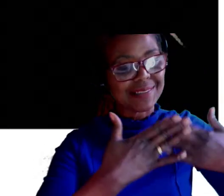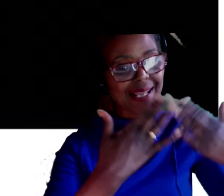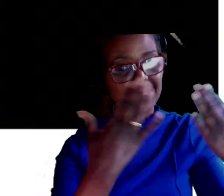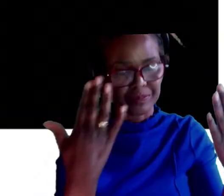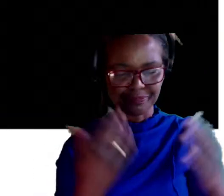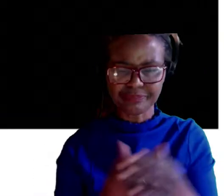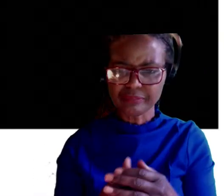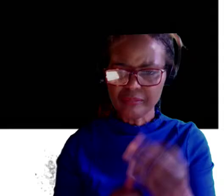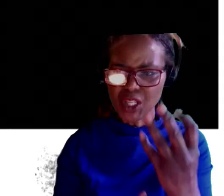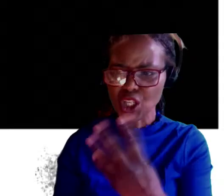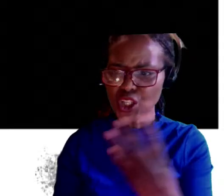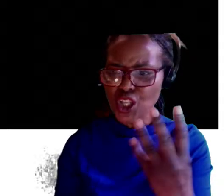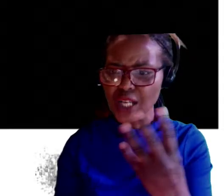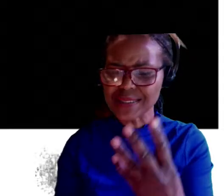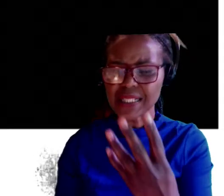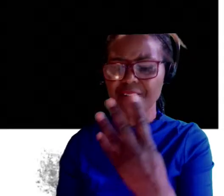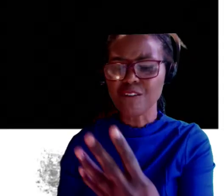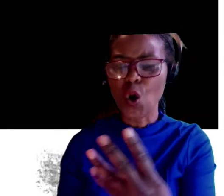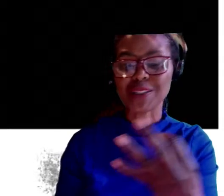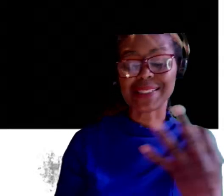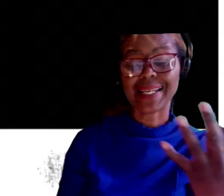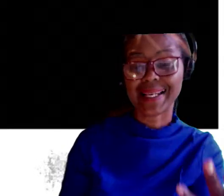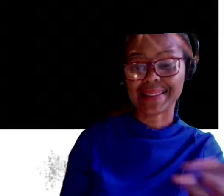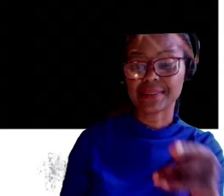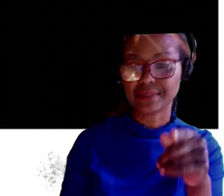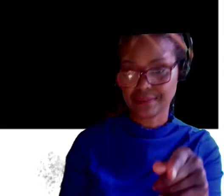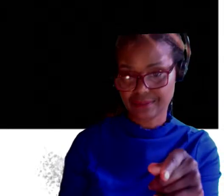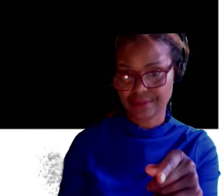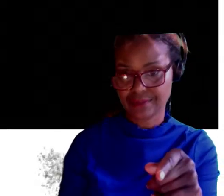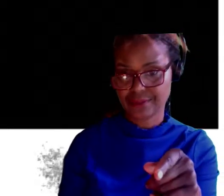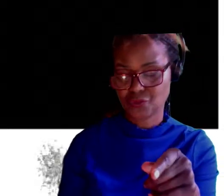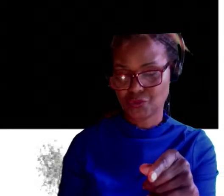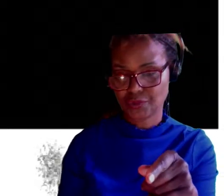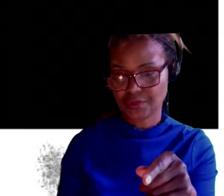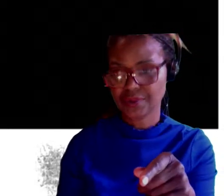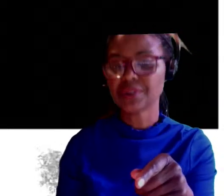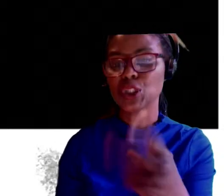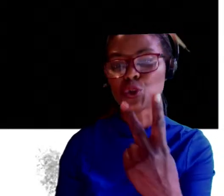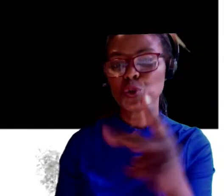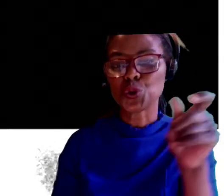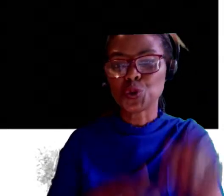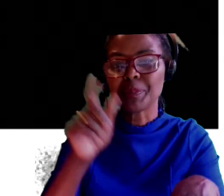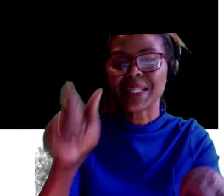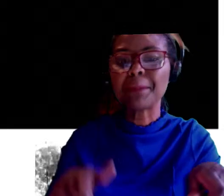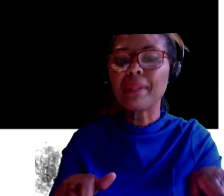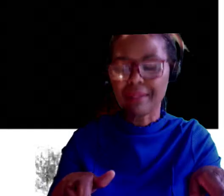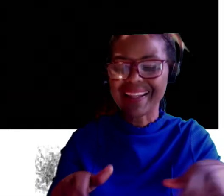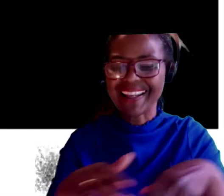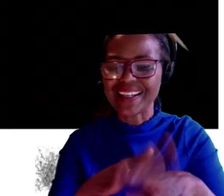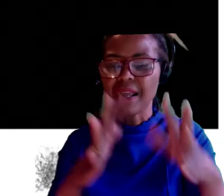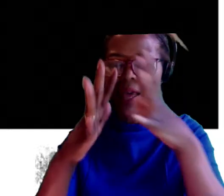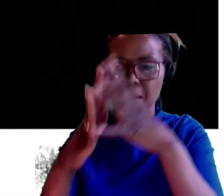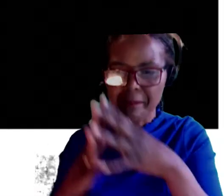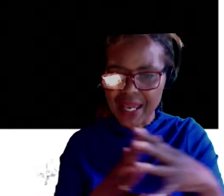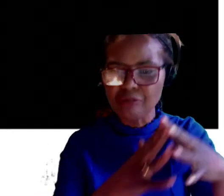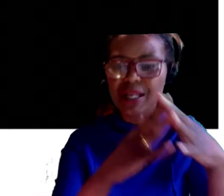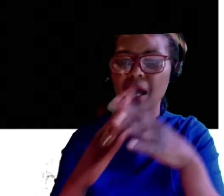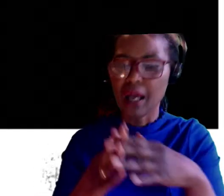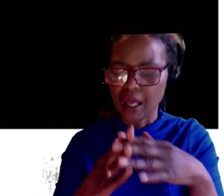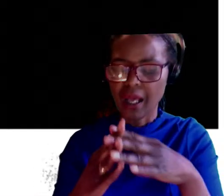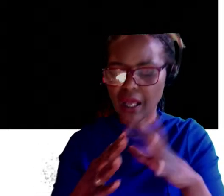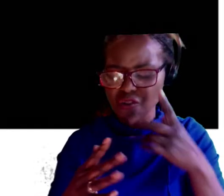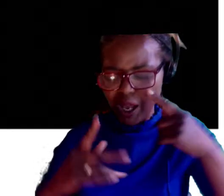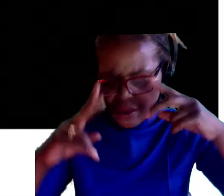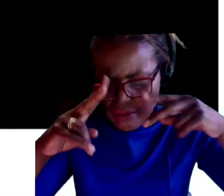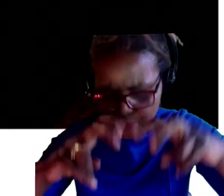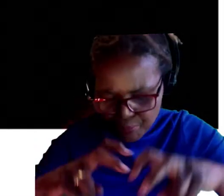song collector are touring the prisons of the American Deep South, trying to uncover deep cuts in folk and blues music. In